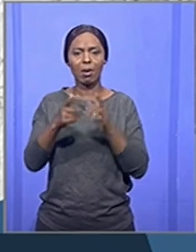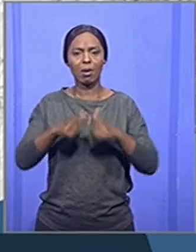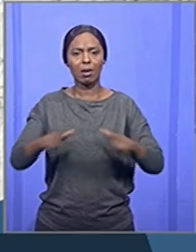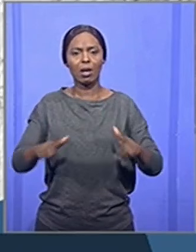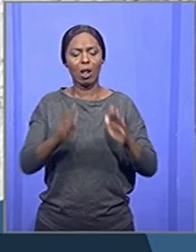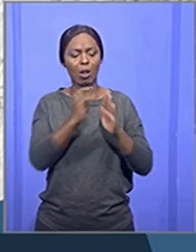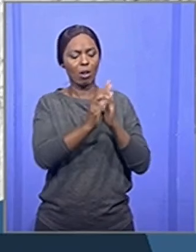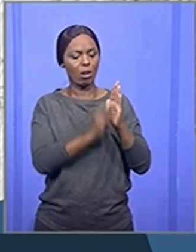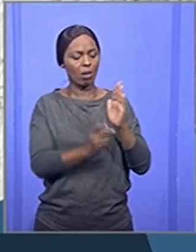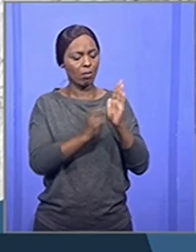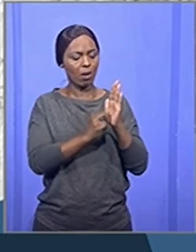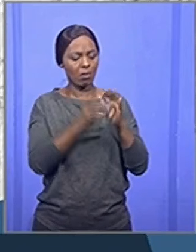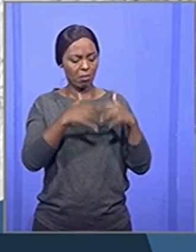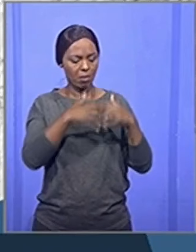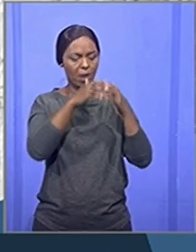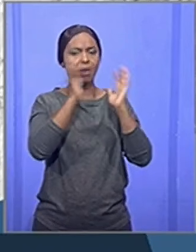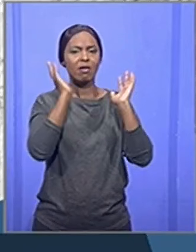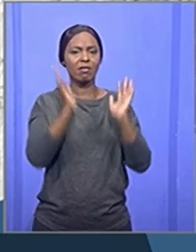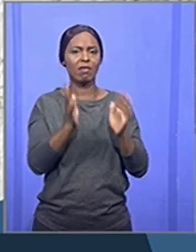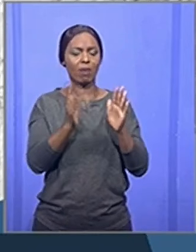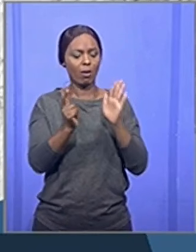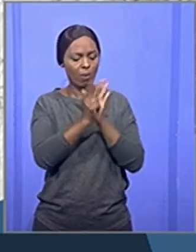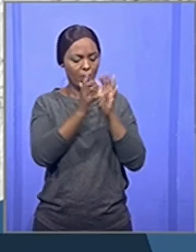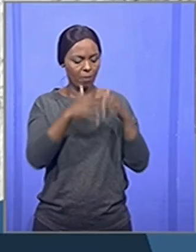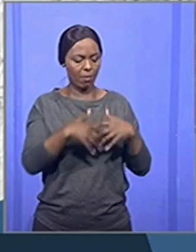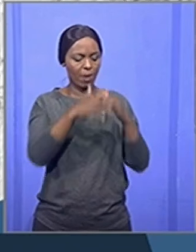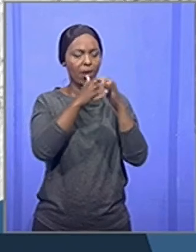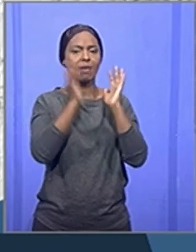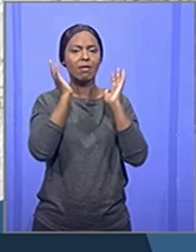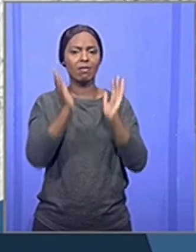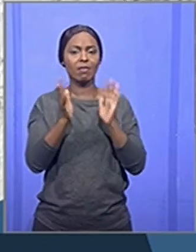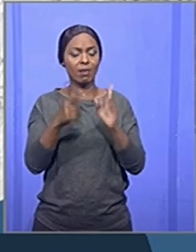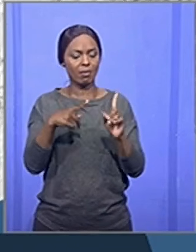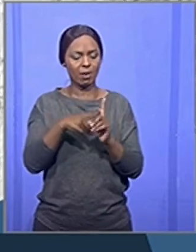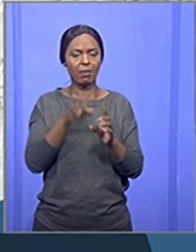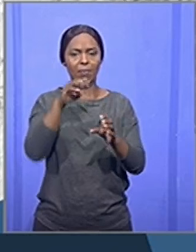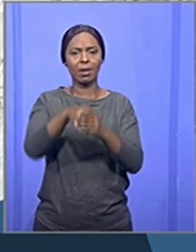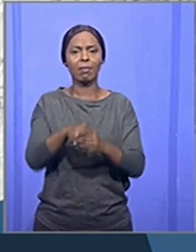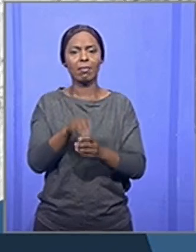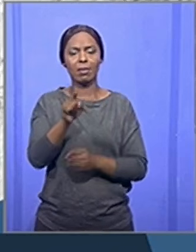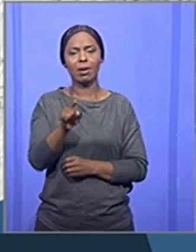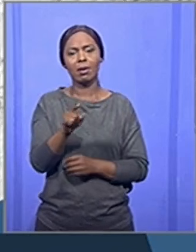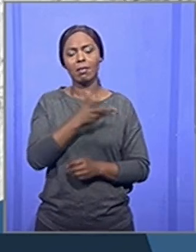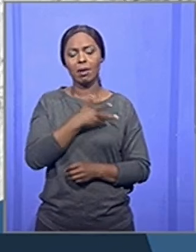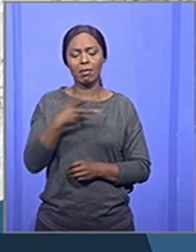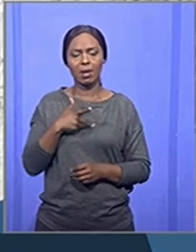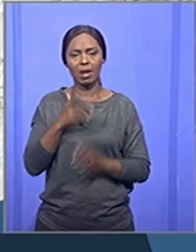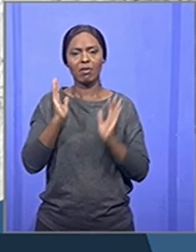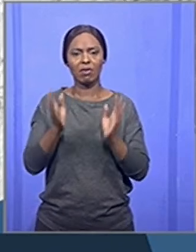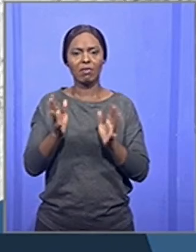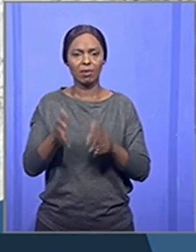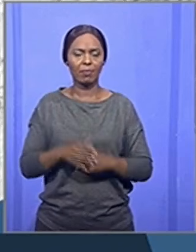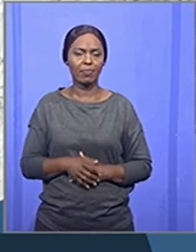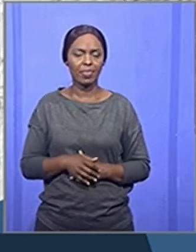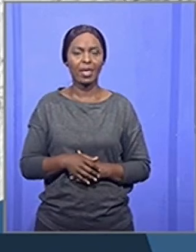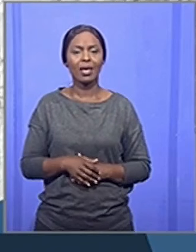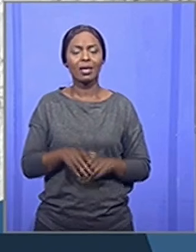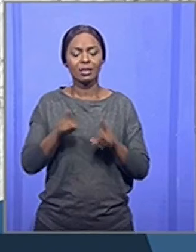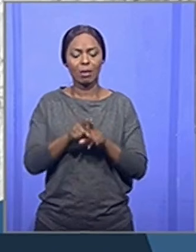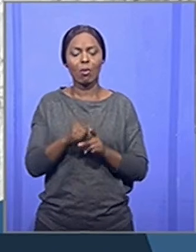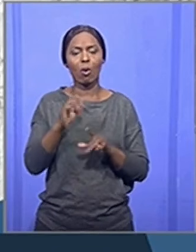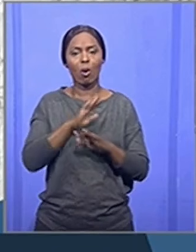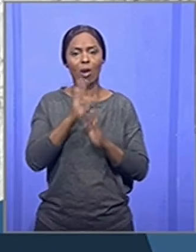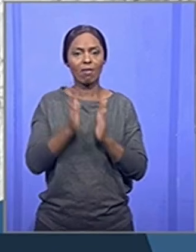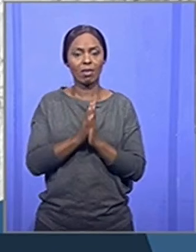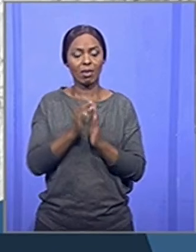ya mopeleto le karohanyo ya mantswe mongolong eo mme Pontsho a bileng le seabo se seholo ho yona ke nngwe ya dintho tseo re tsebang hore